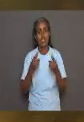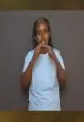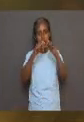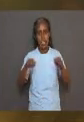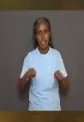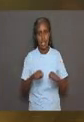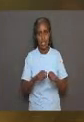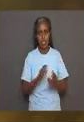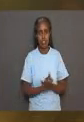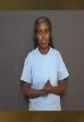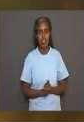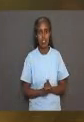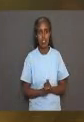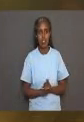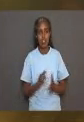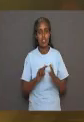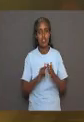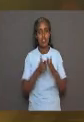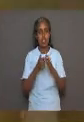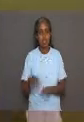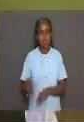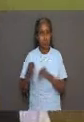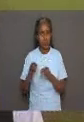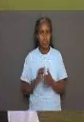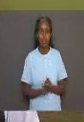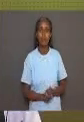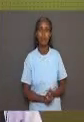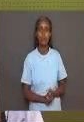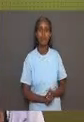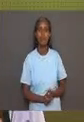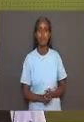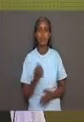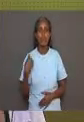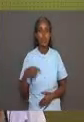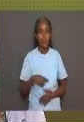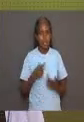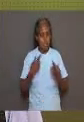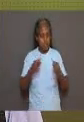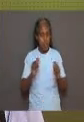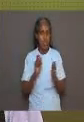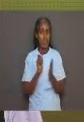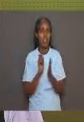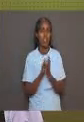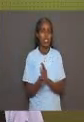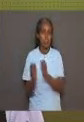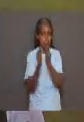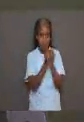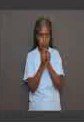triangles. Let us get started, students. We will try an example